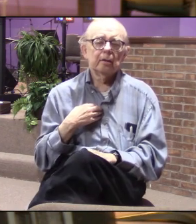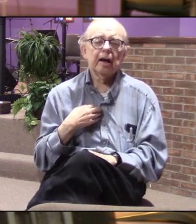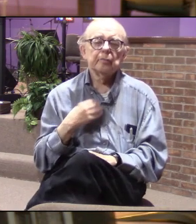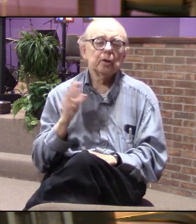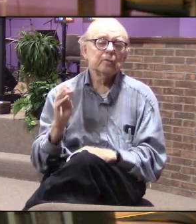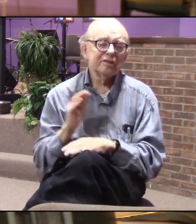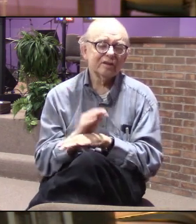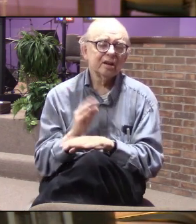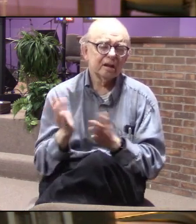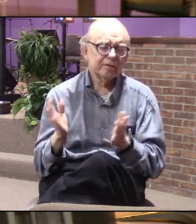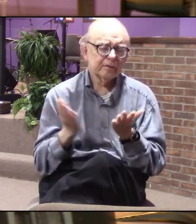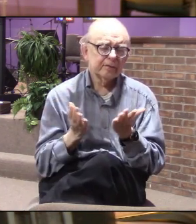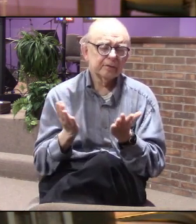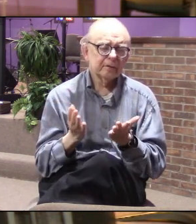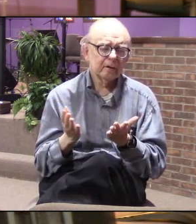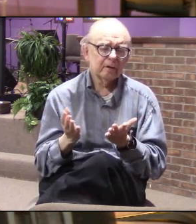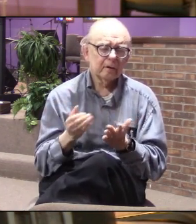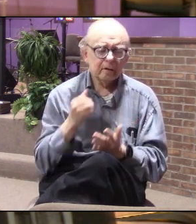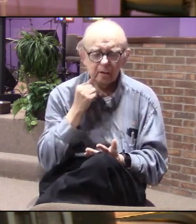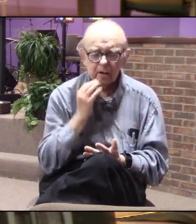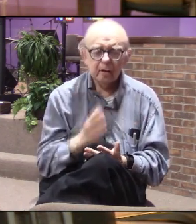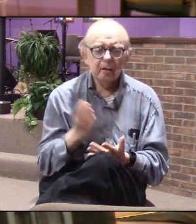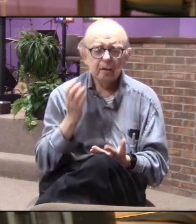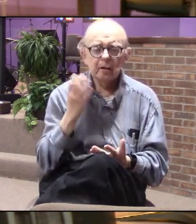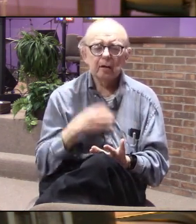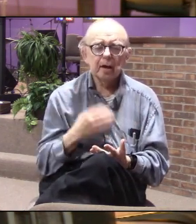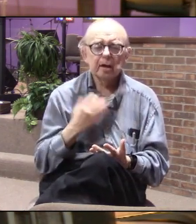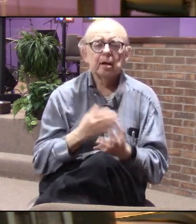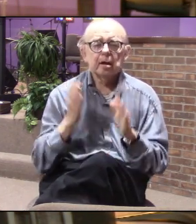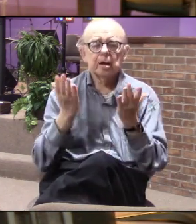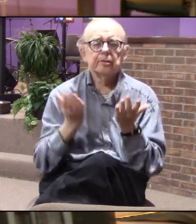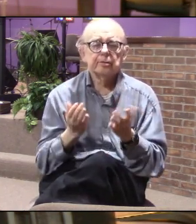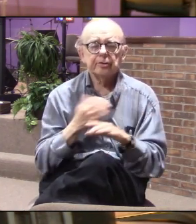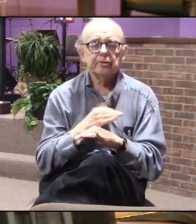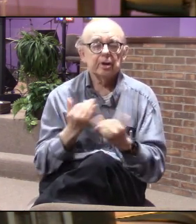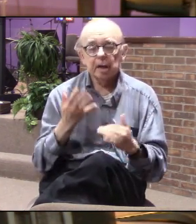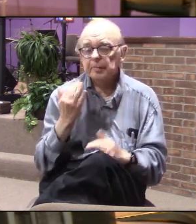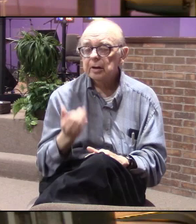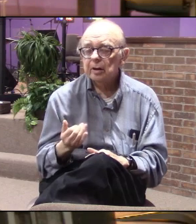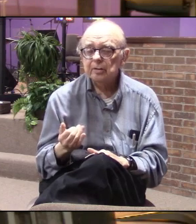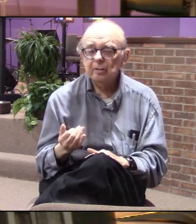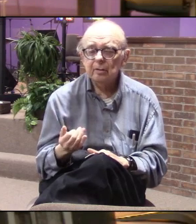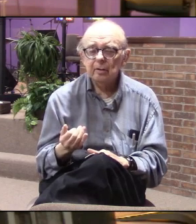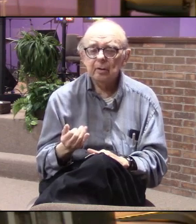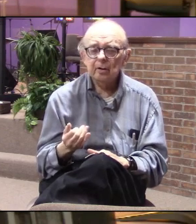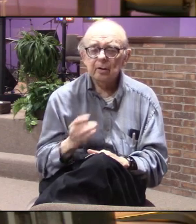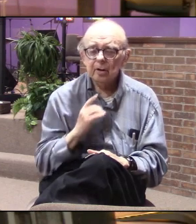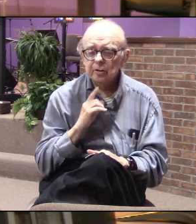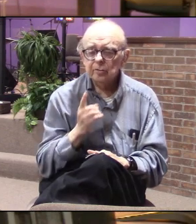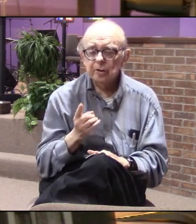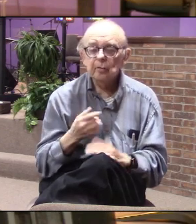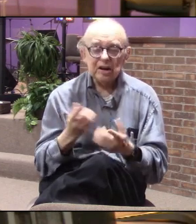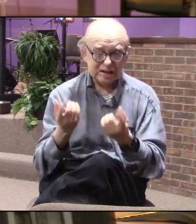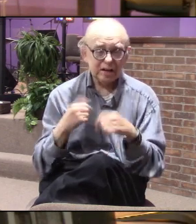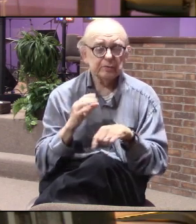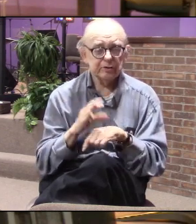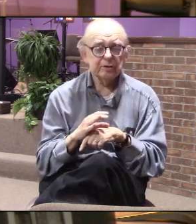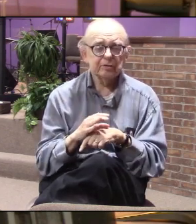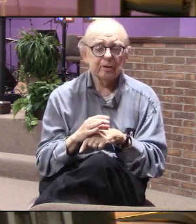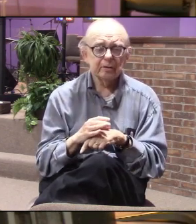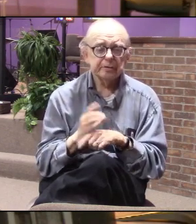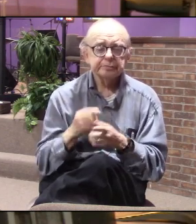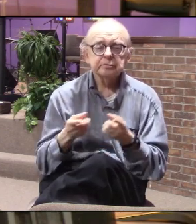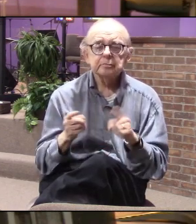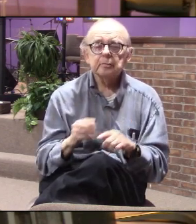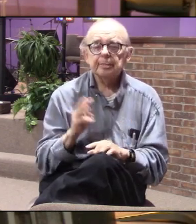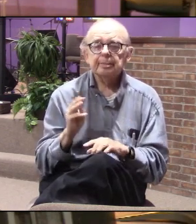night. She said, oh man, I wish you had services tonight because I would really like to come. So what